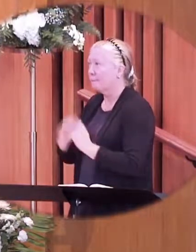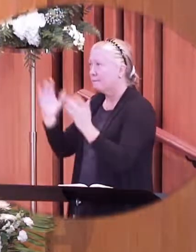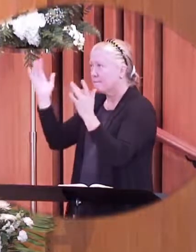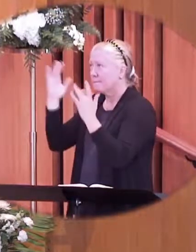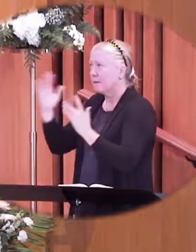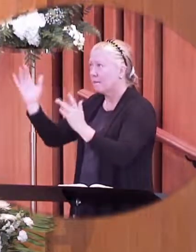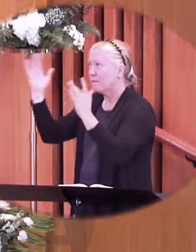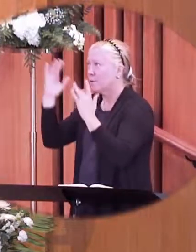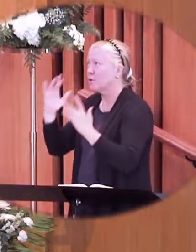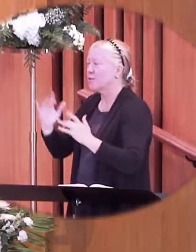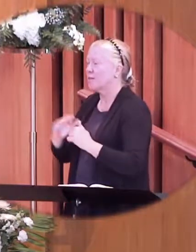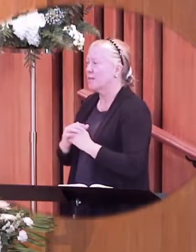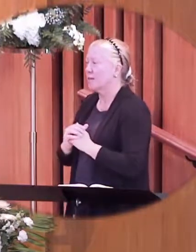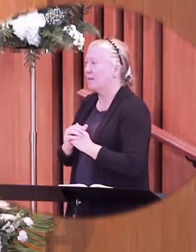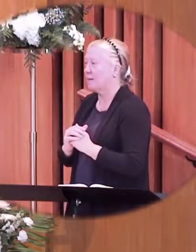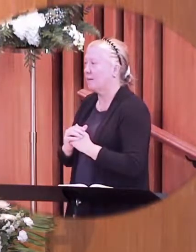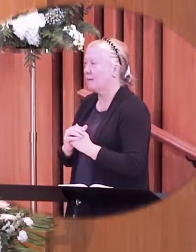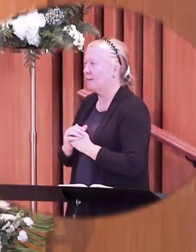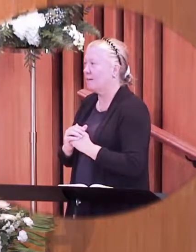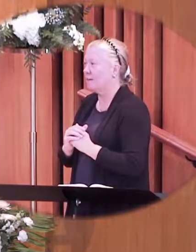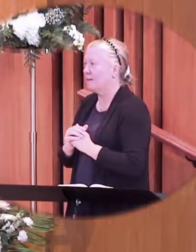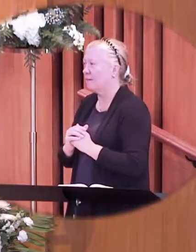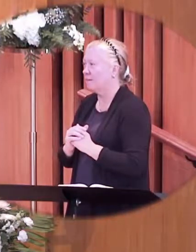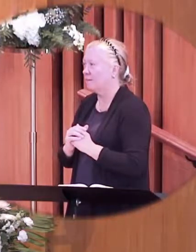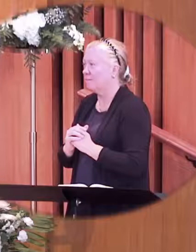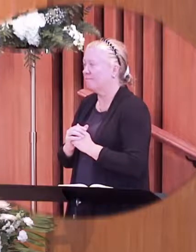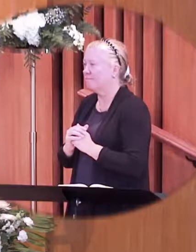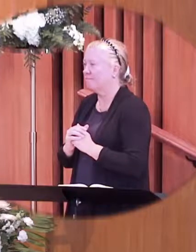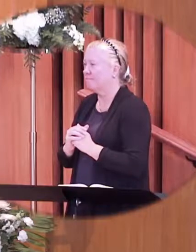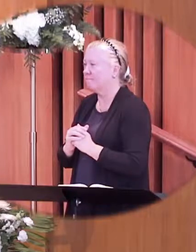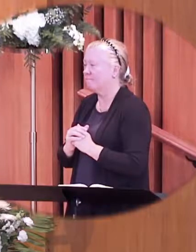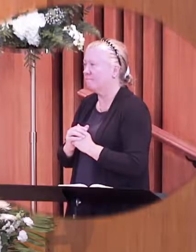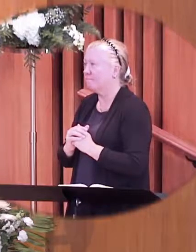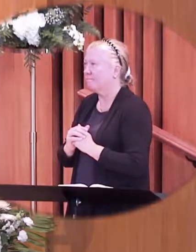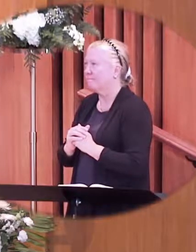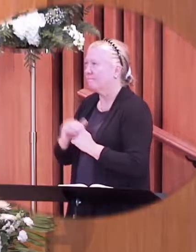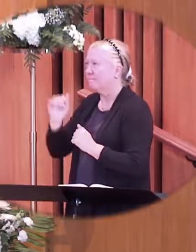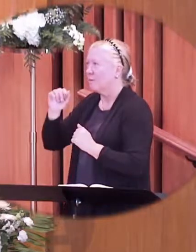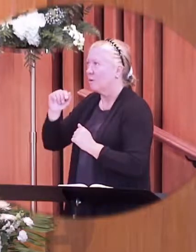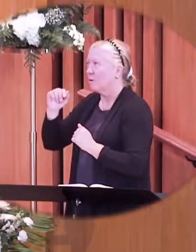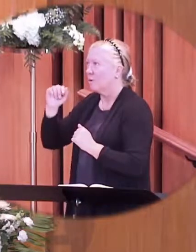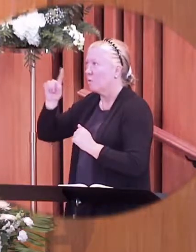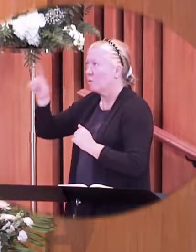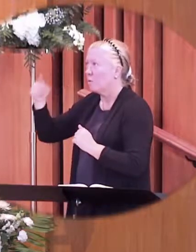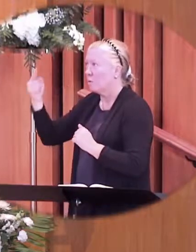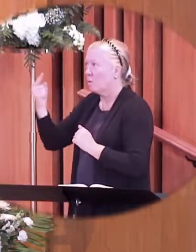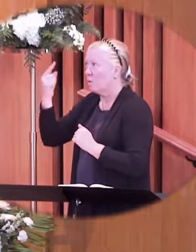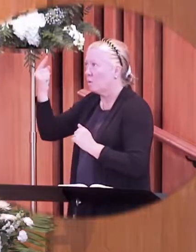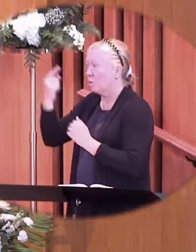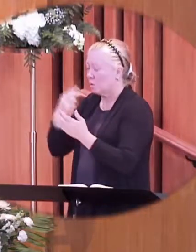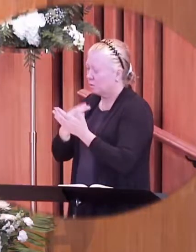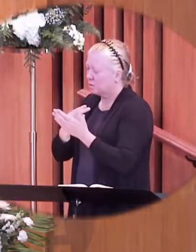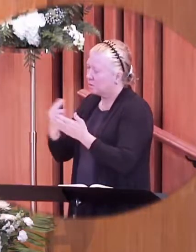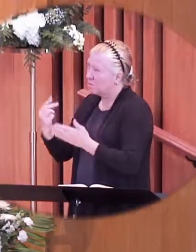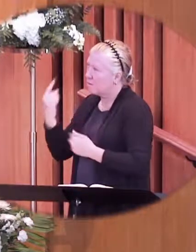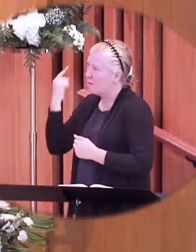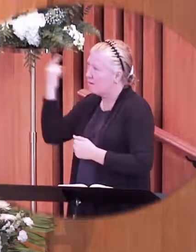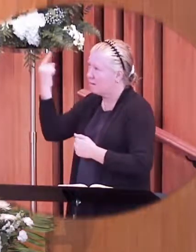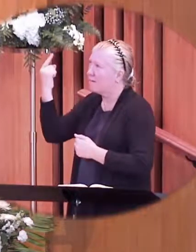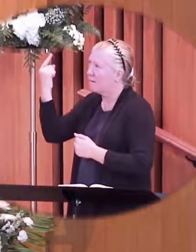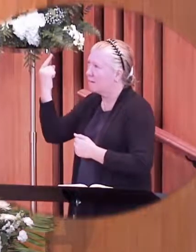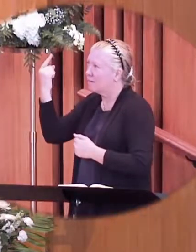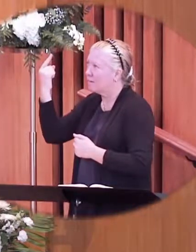Father. Have mercy on us, for you alone are